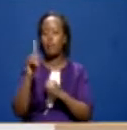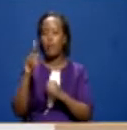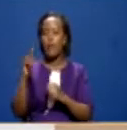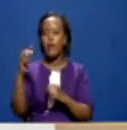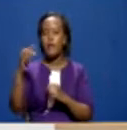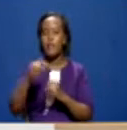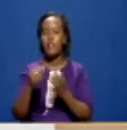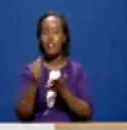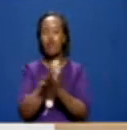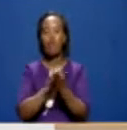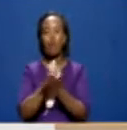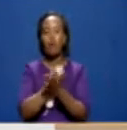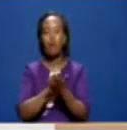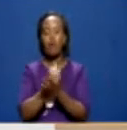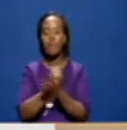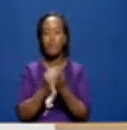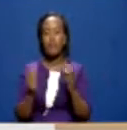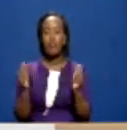year